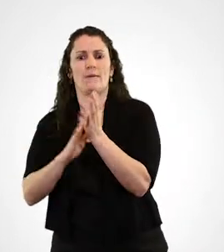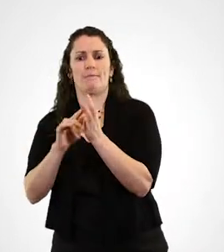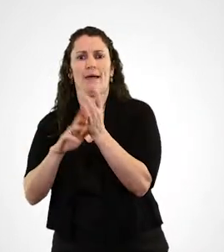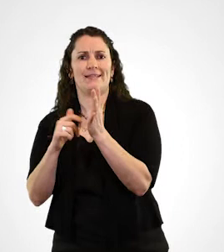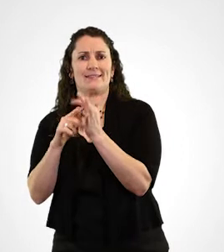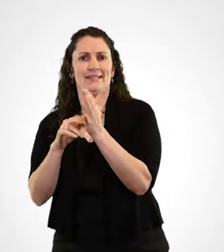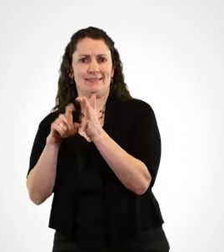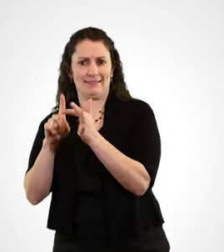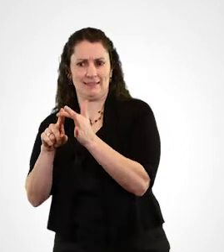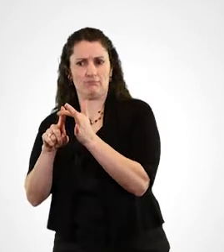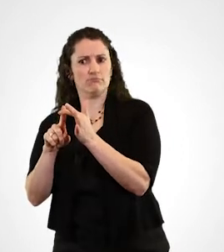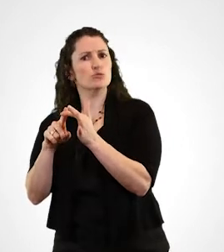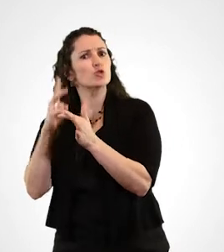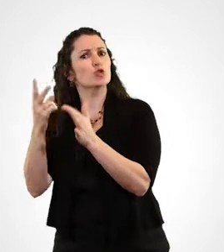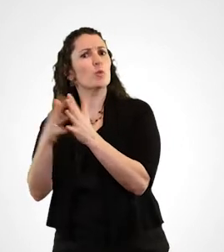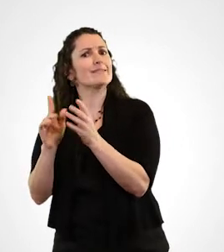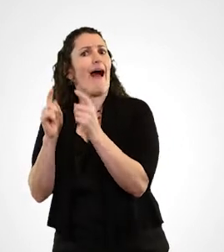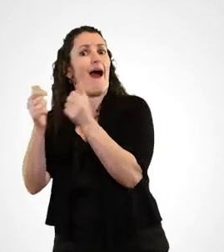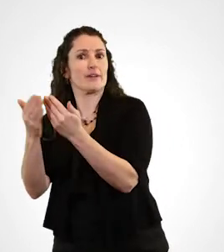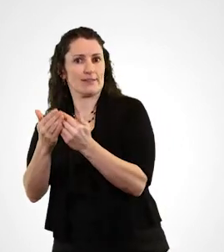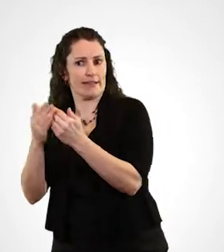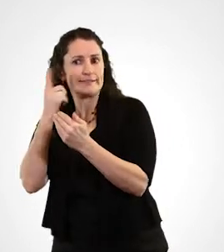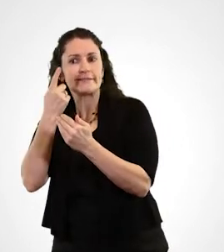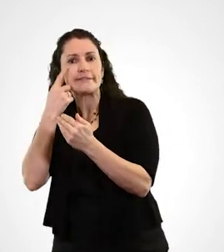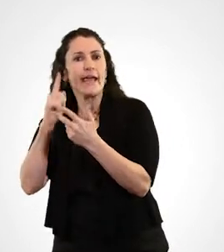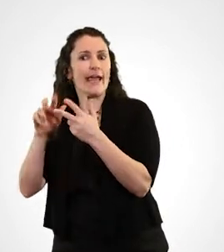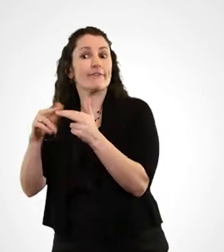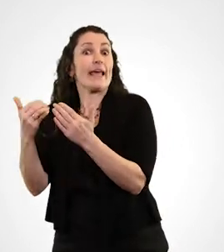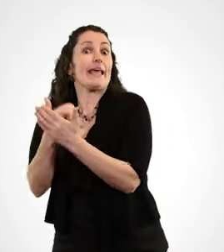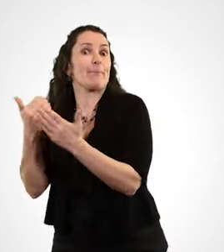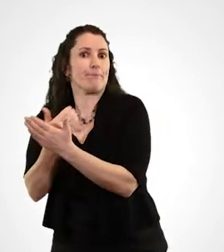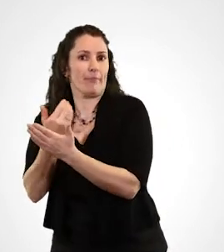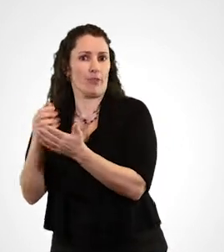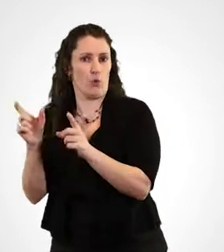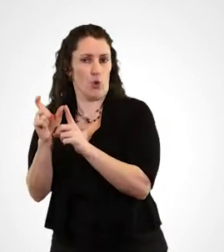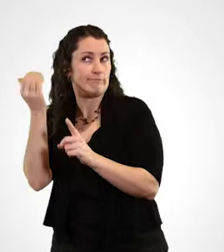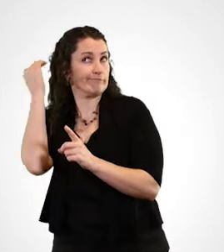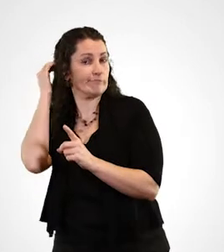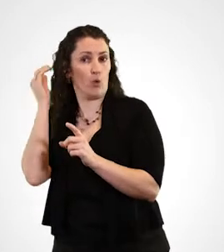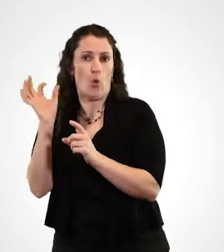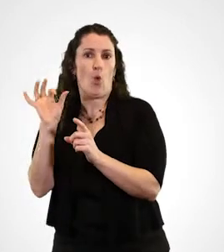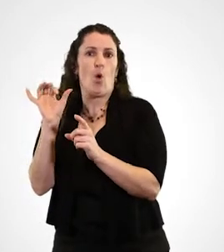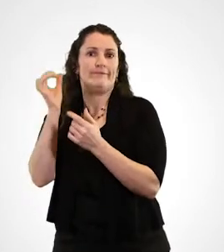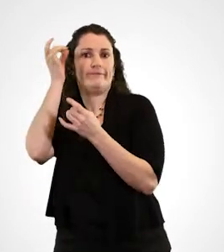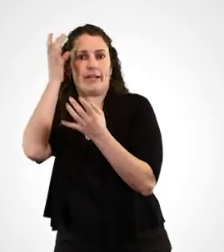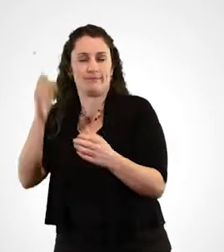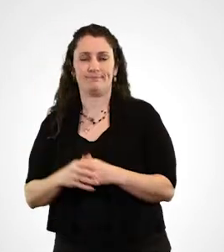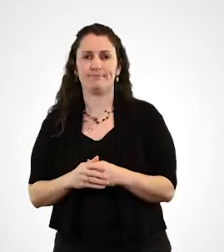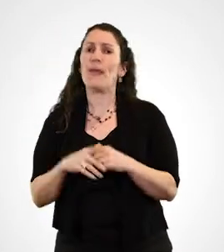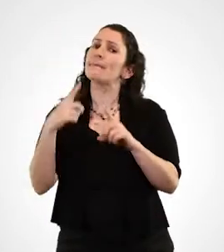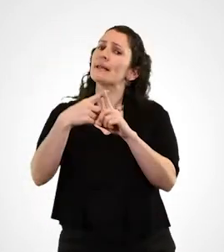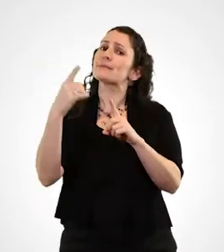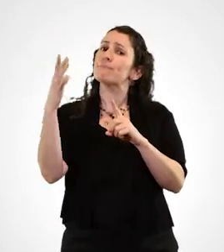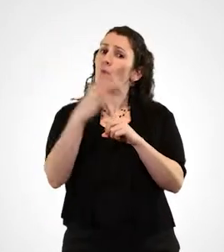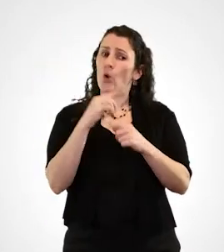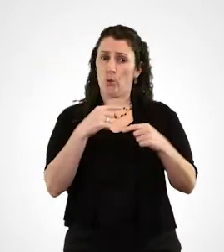the vocabulary. But then we also wanted to make sure that the kids are able to use the words not just by